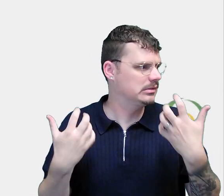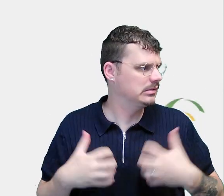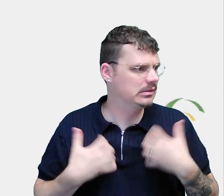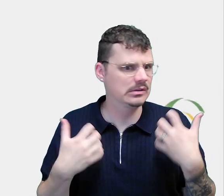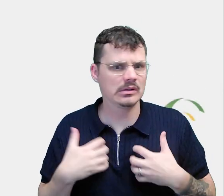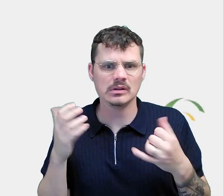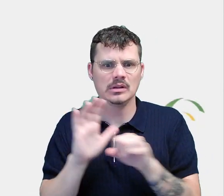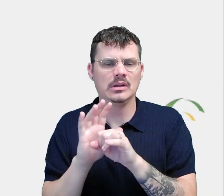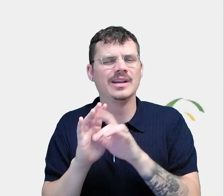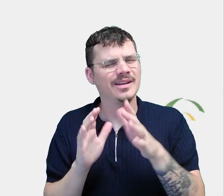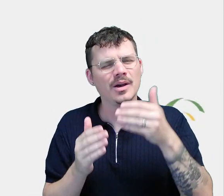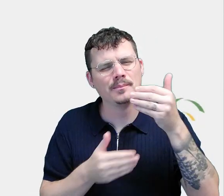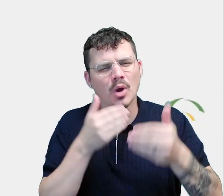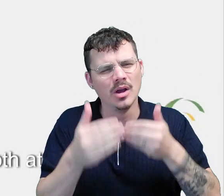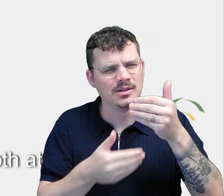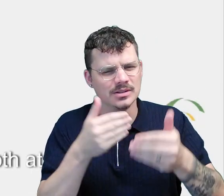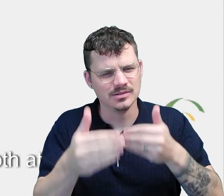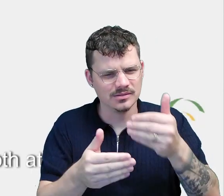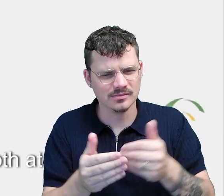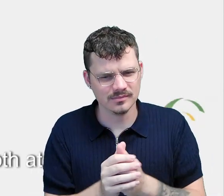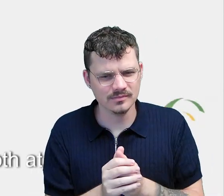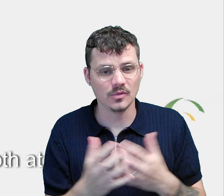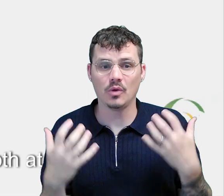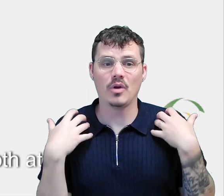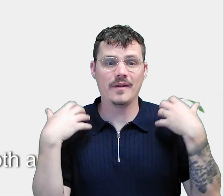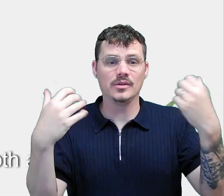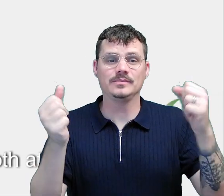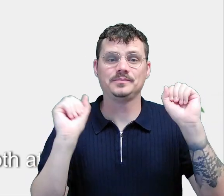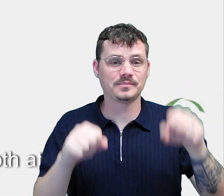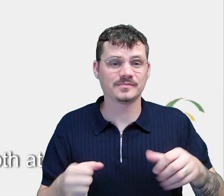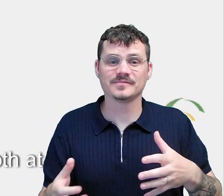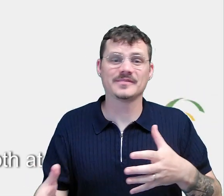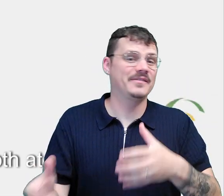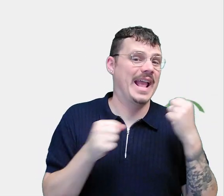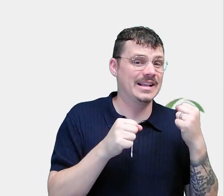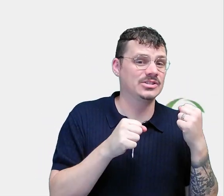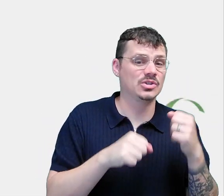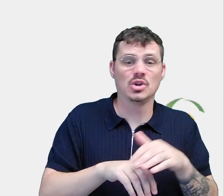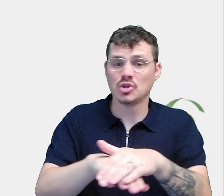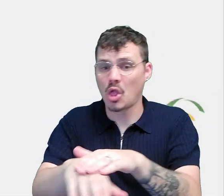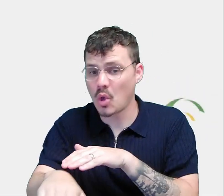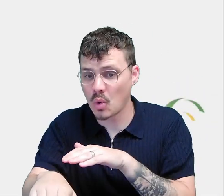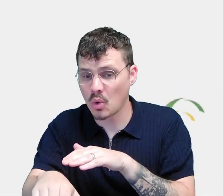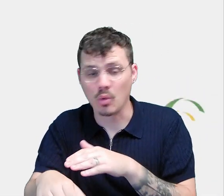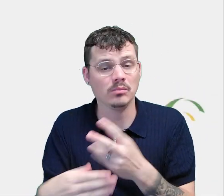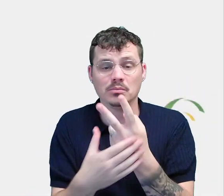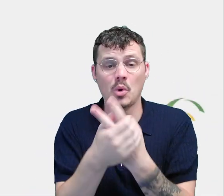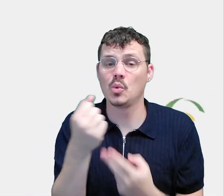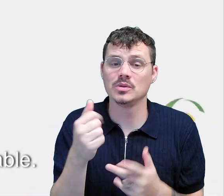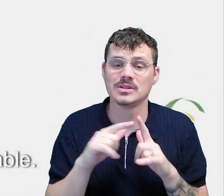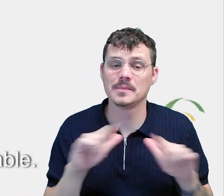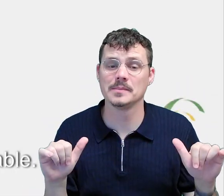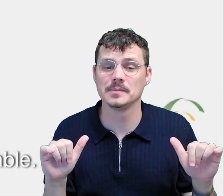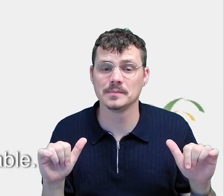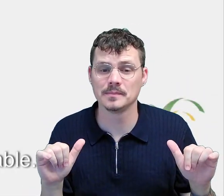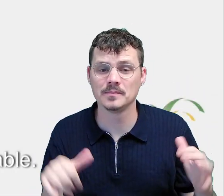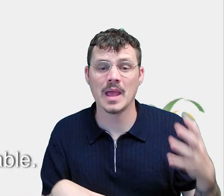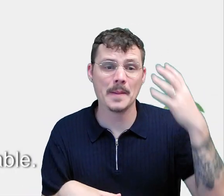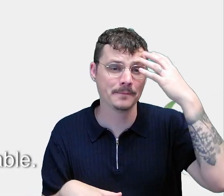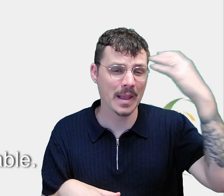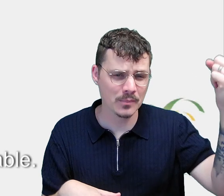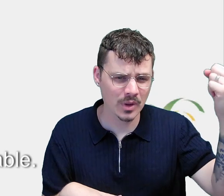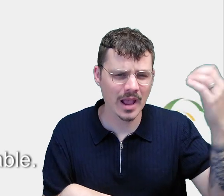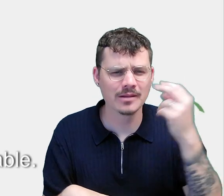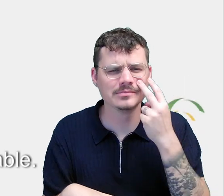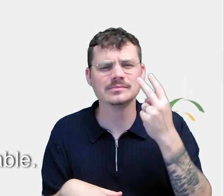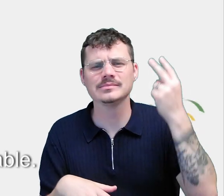It's a process. Recovery can occur fast, slow, and both at the same time. Memory and